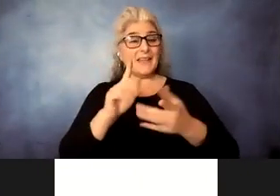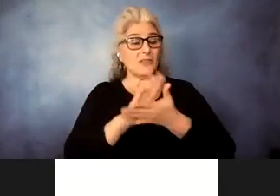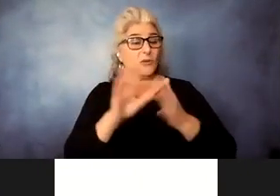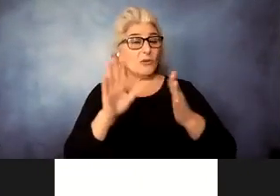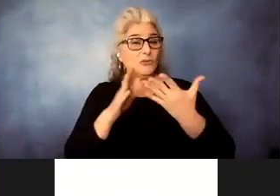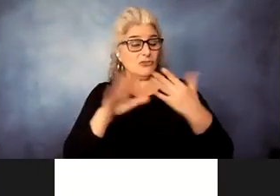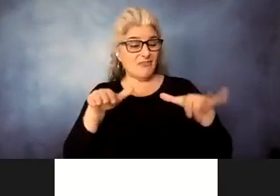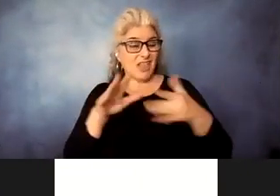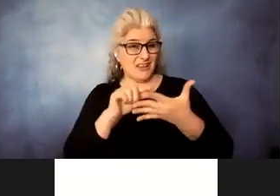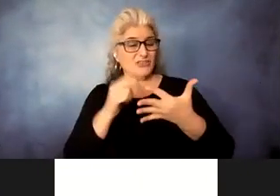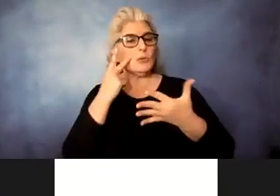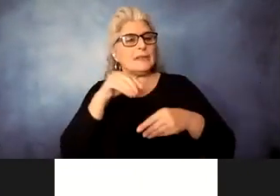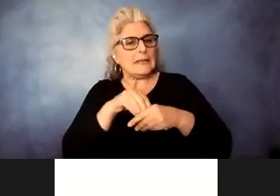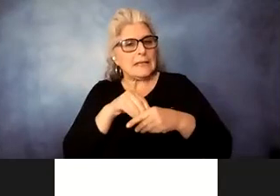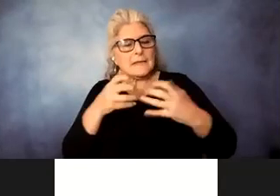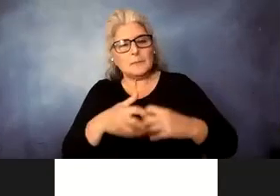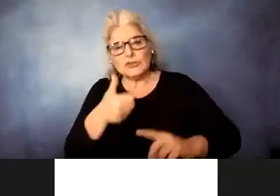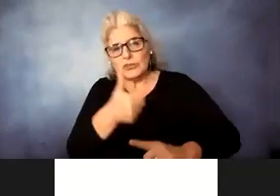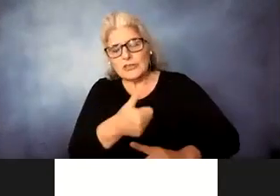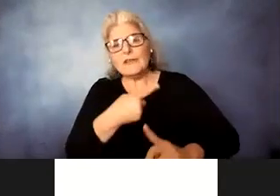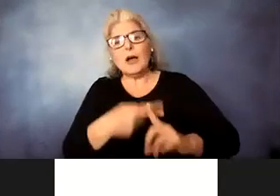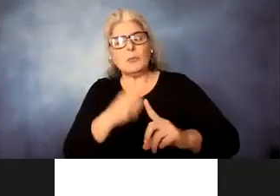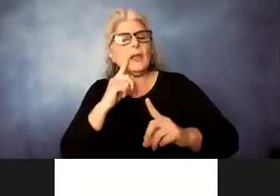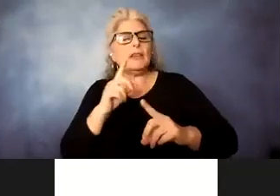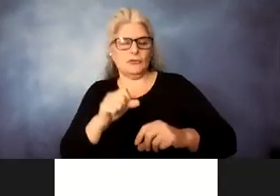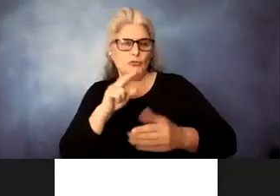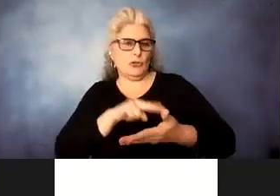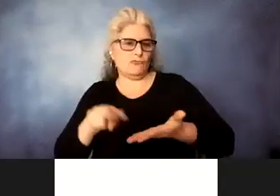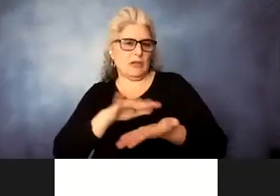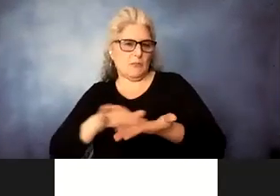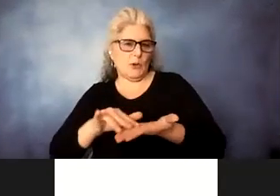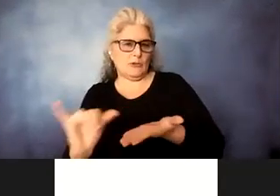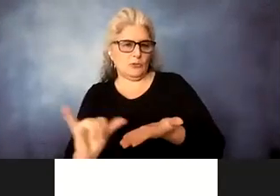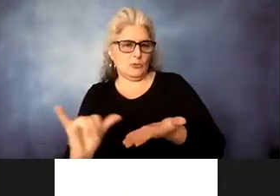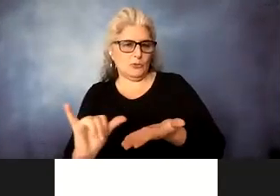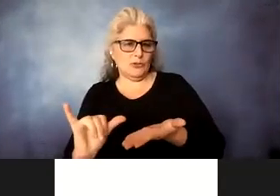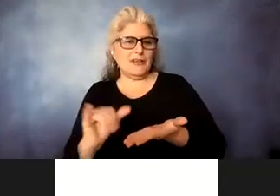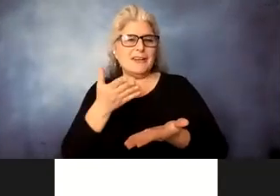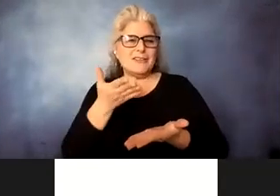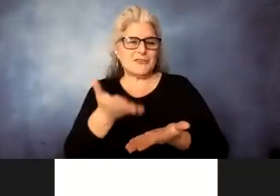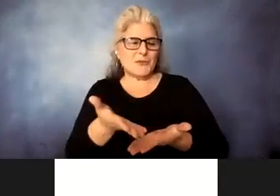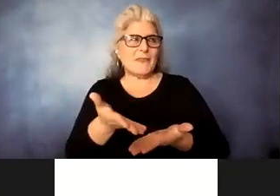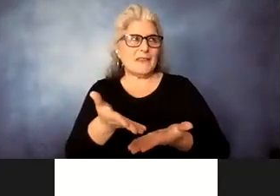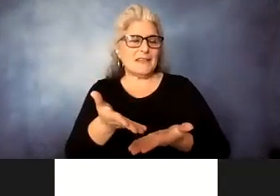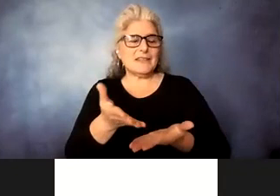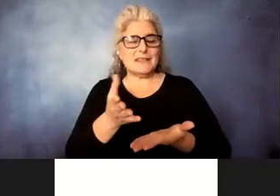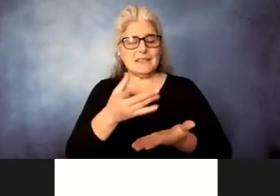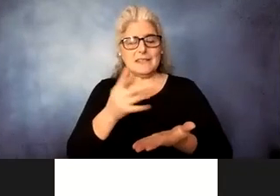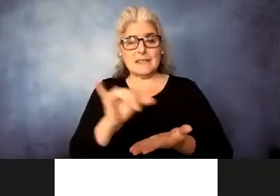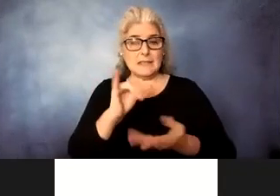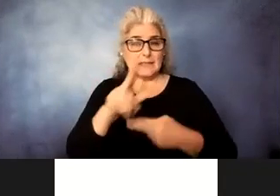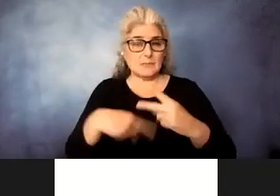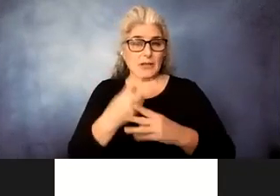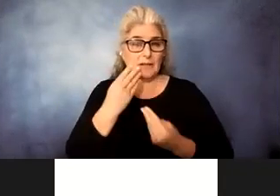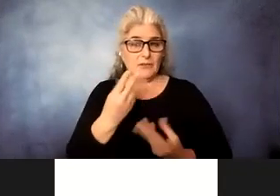this information will be available in Braille. So this is similar information